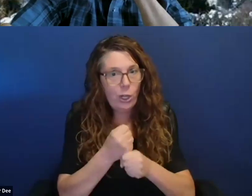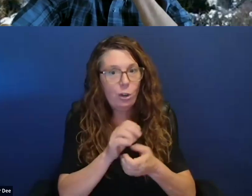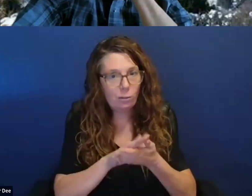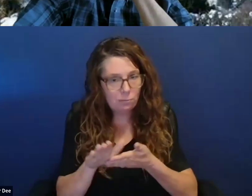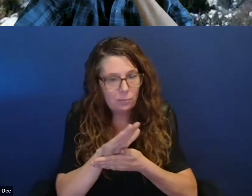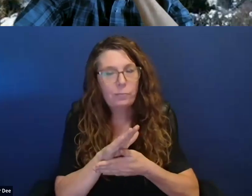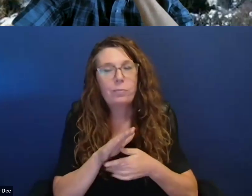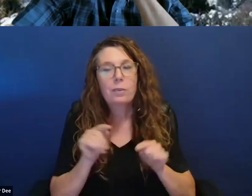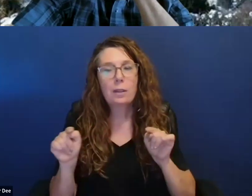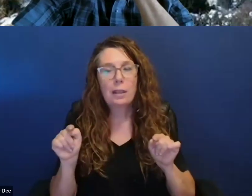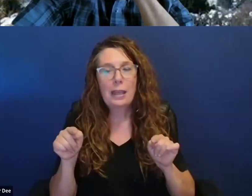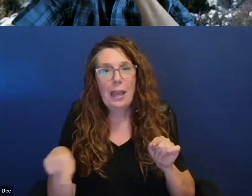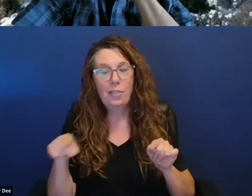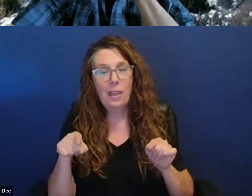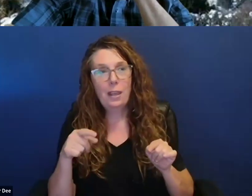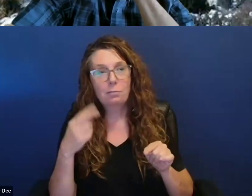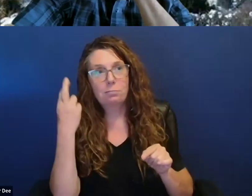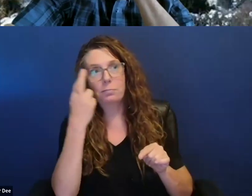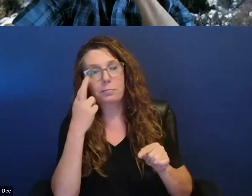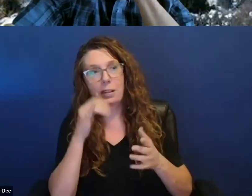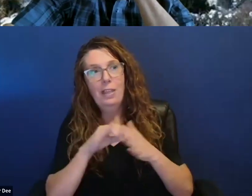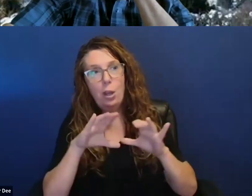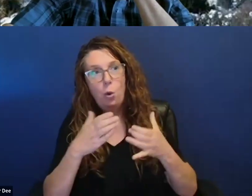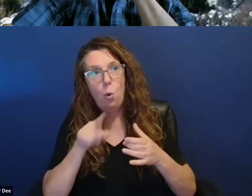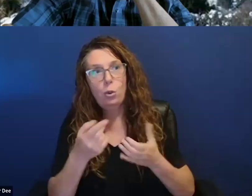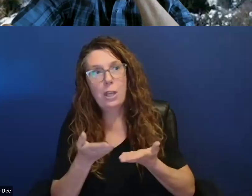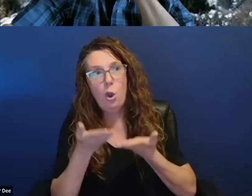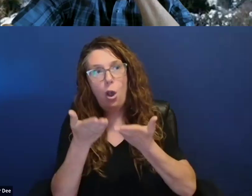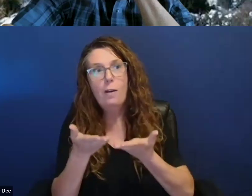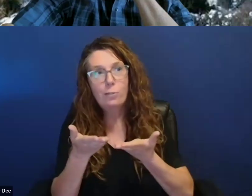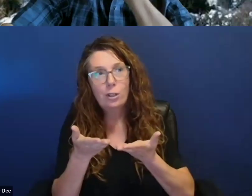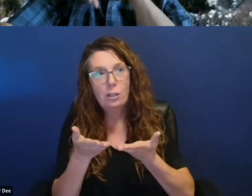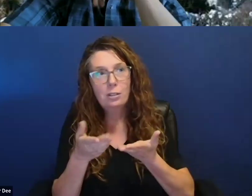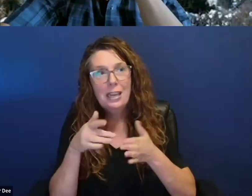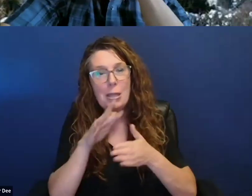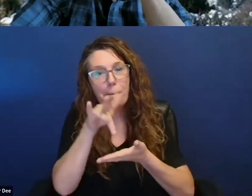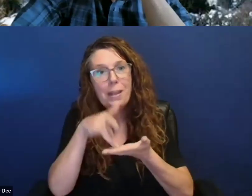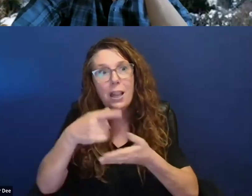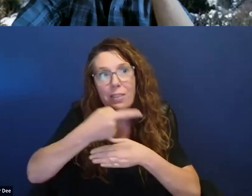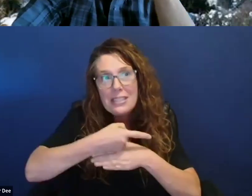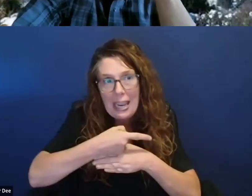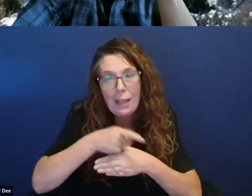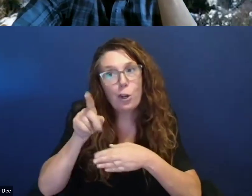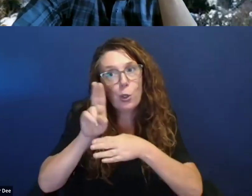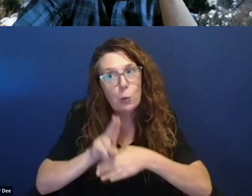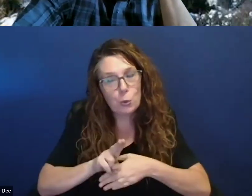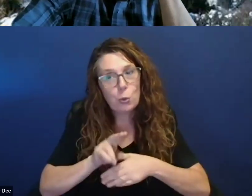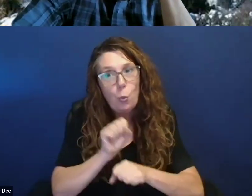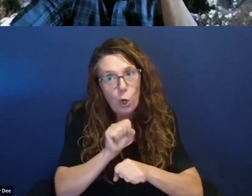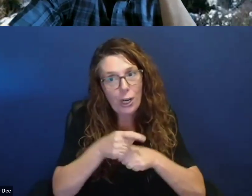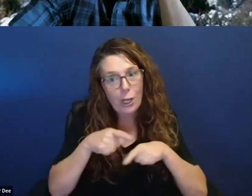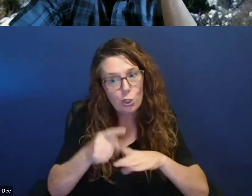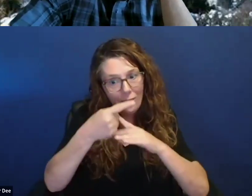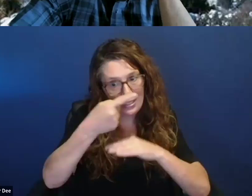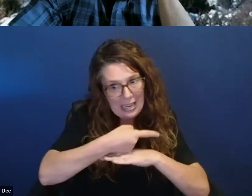institution, and they discover that courses are only offered in the middle of the day, for example, and they're used to working during